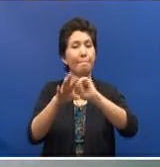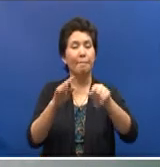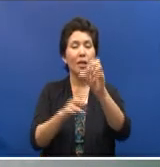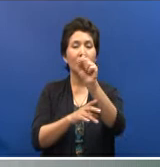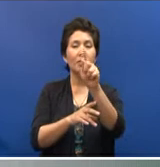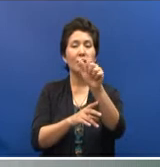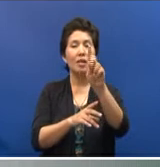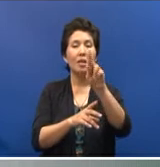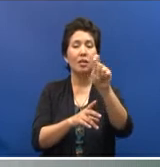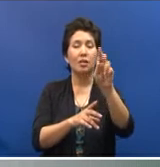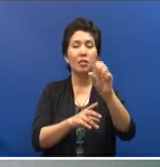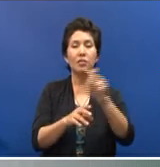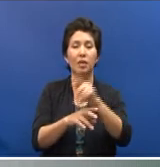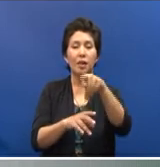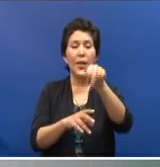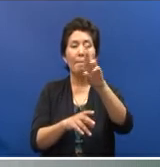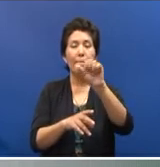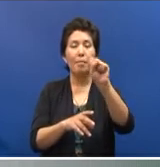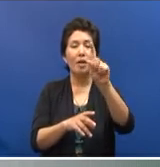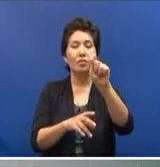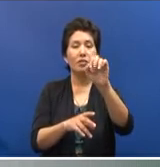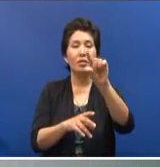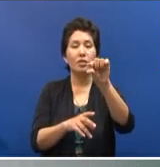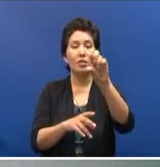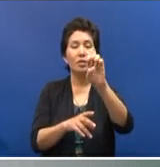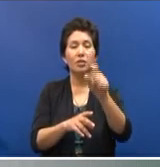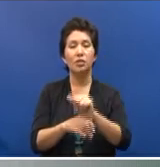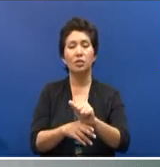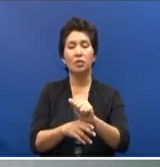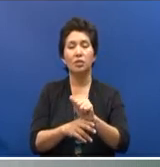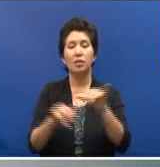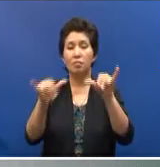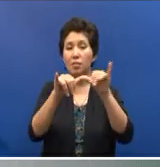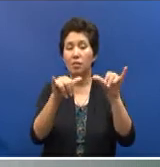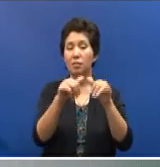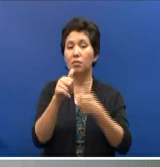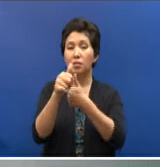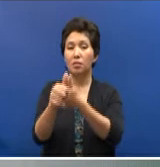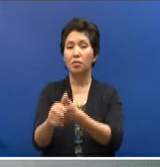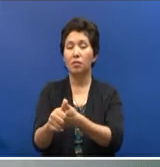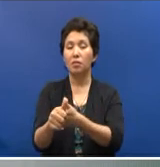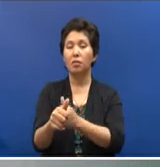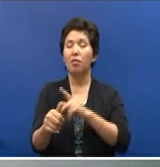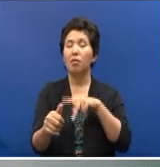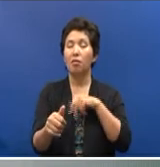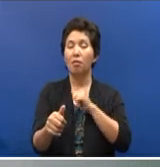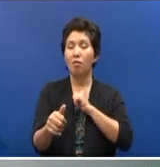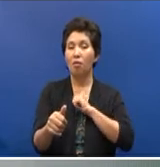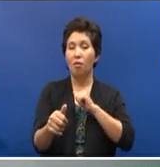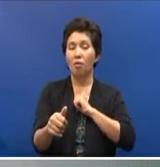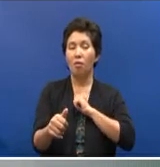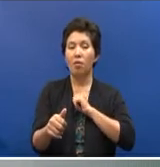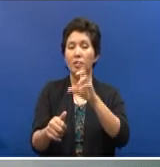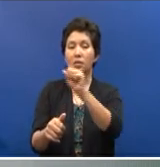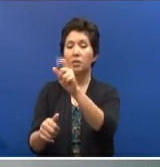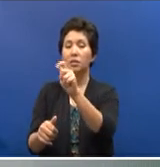status and also prestige. Okay, prestige is measured based on ownership of wealth. Status